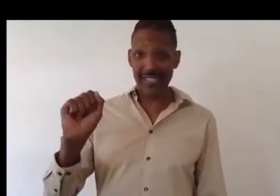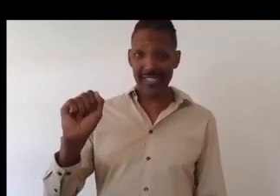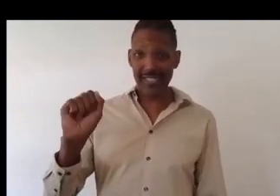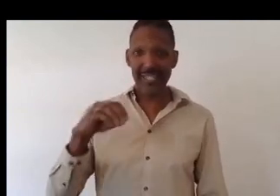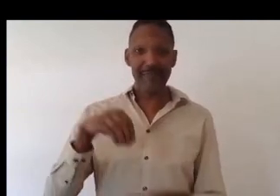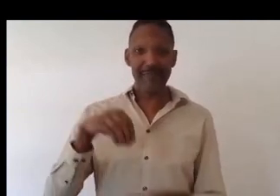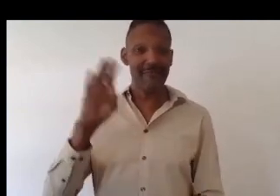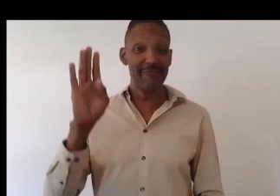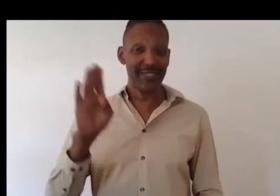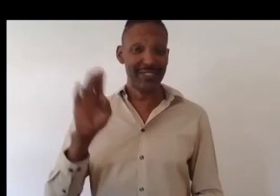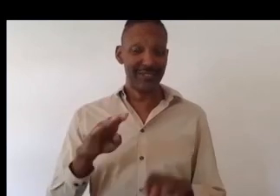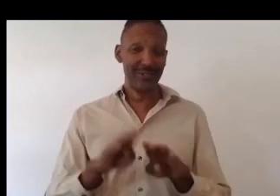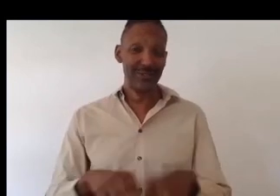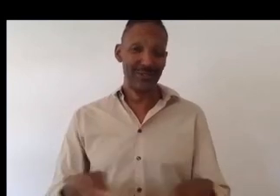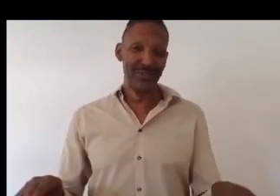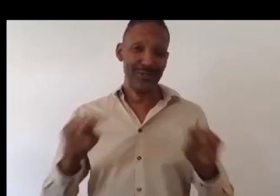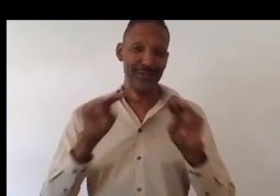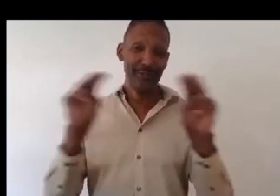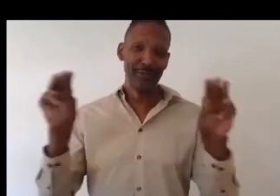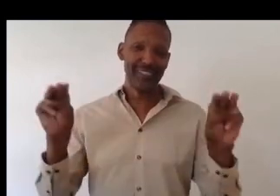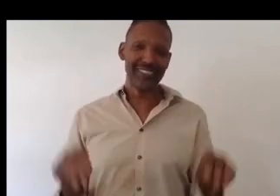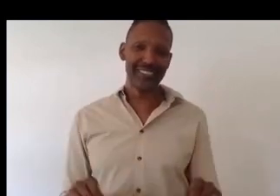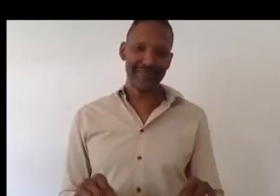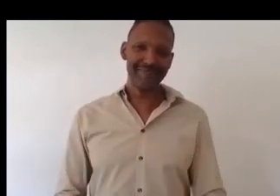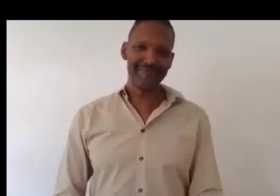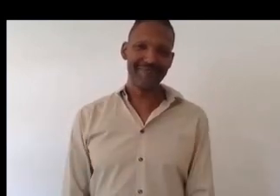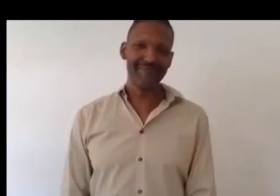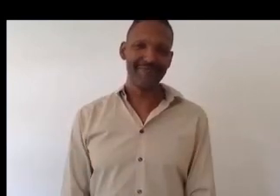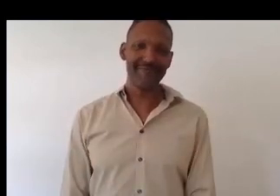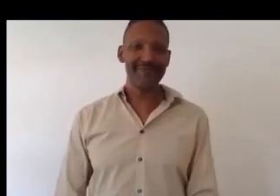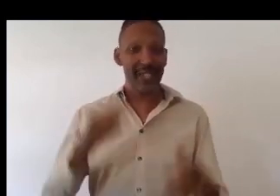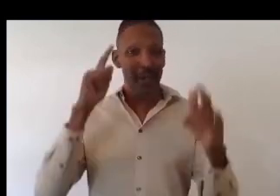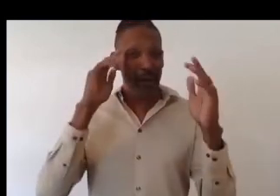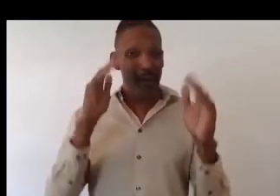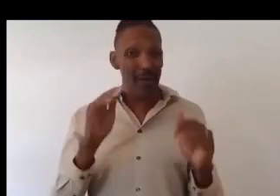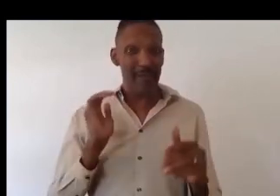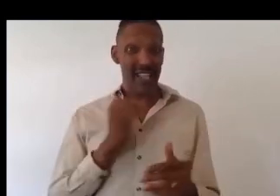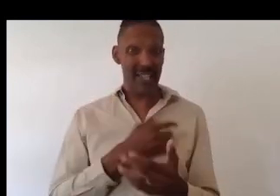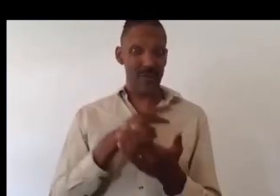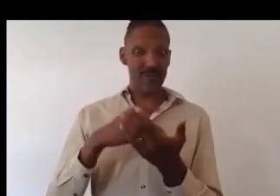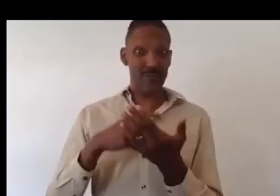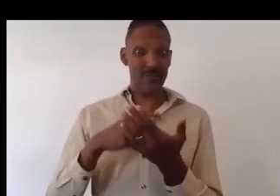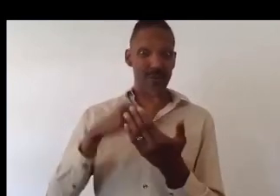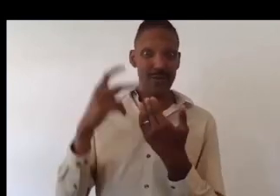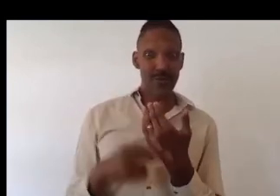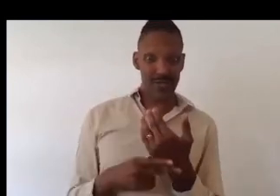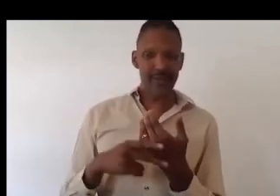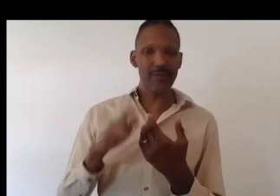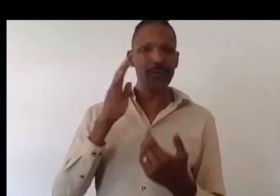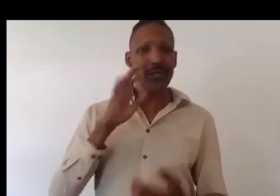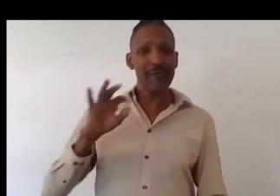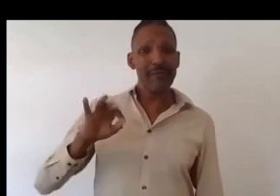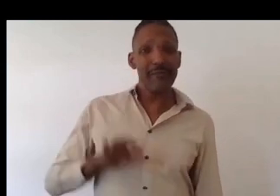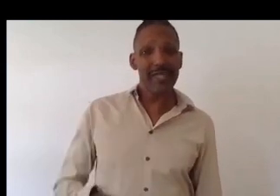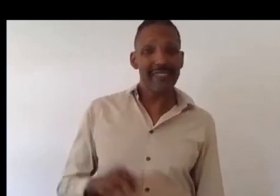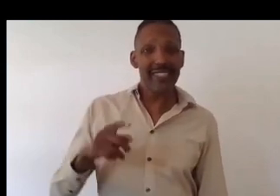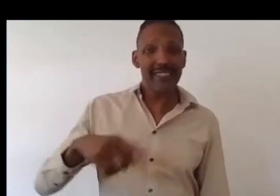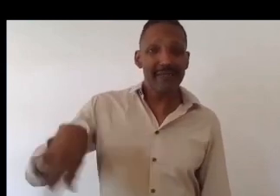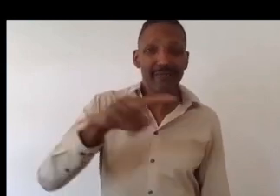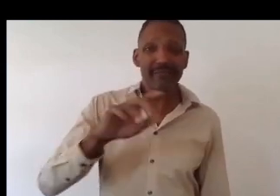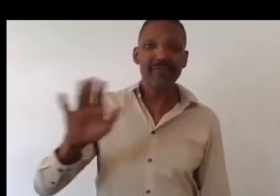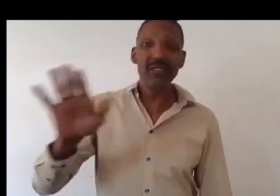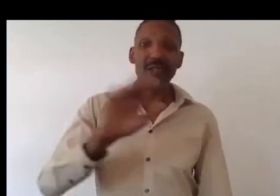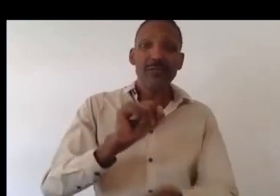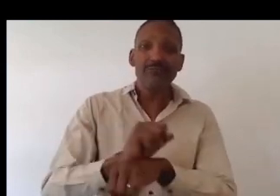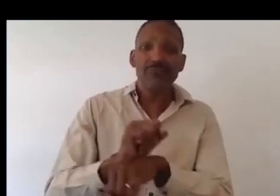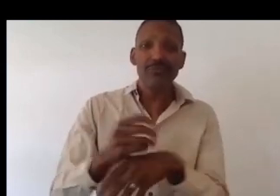of our approaches to activity development and supporting adults can inform some of your work in whatever context you may connect with